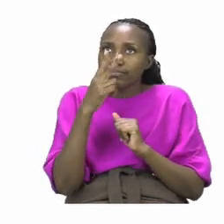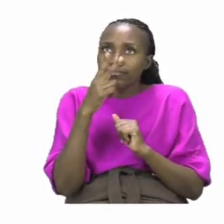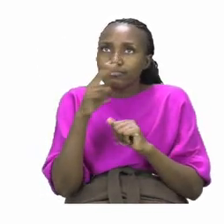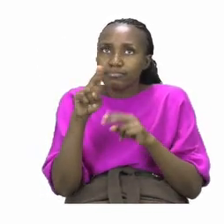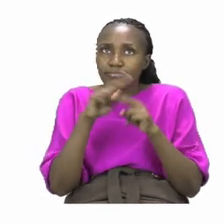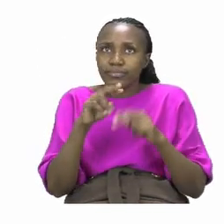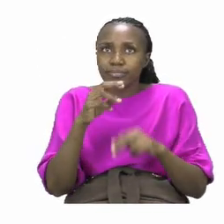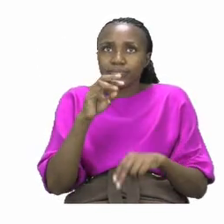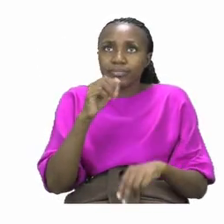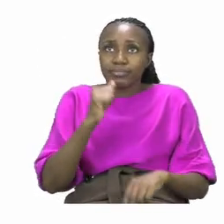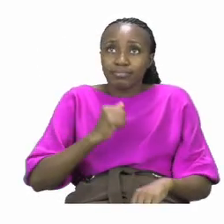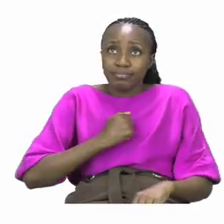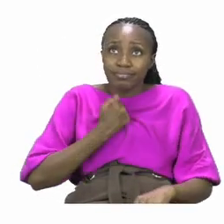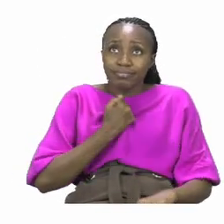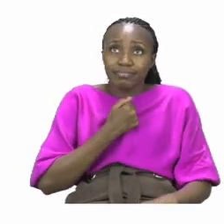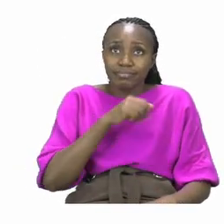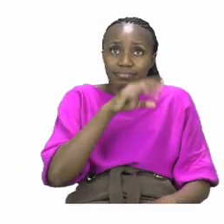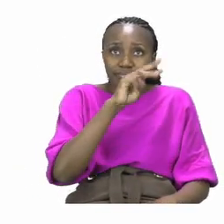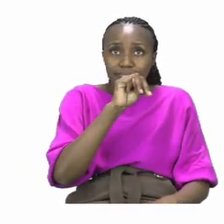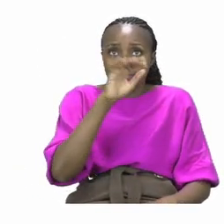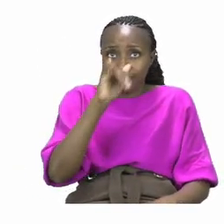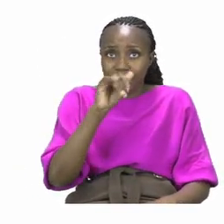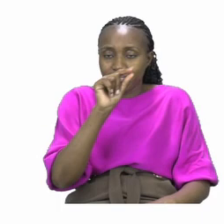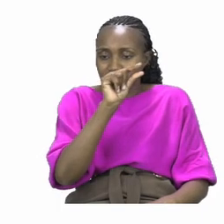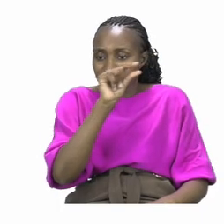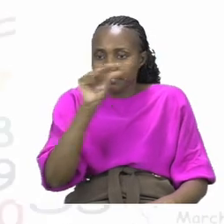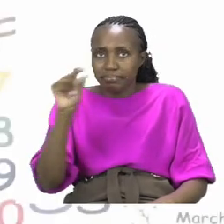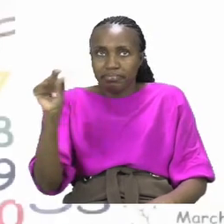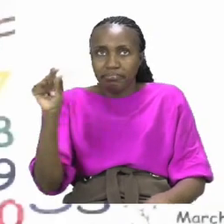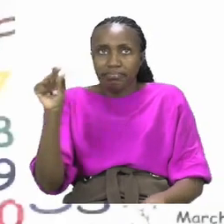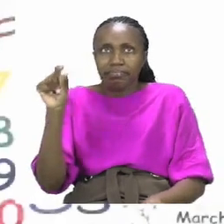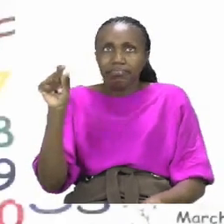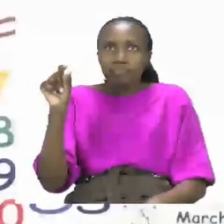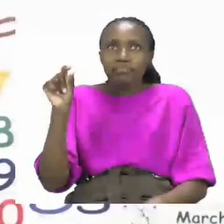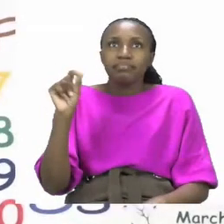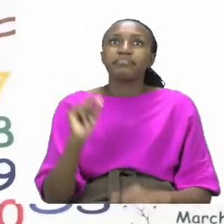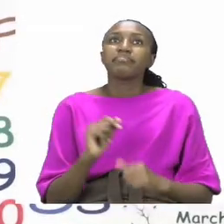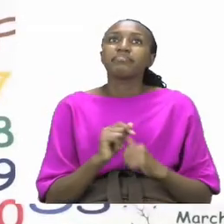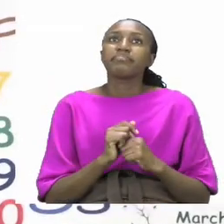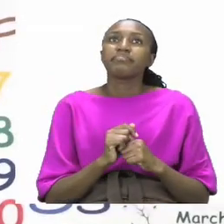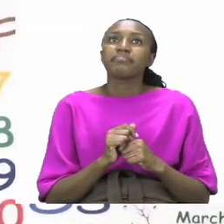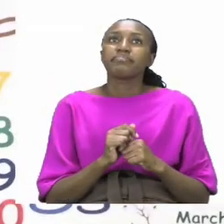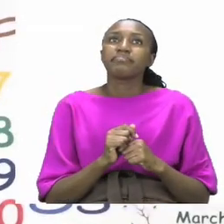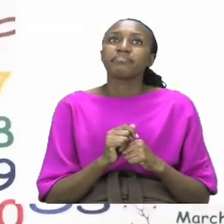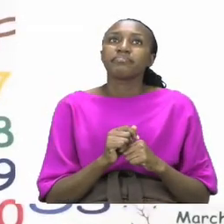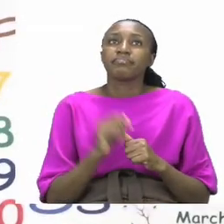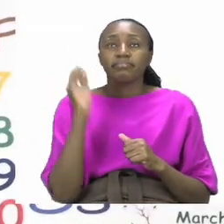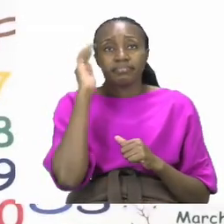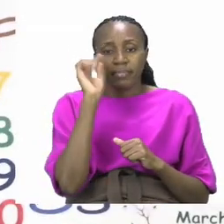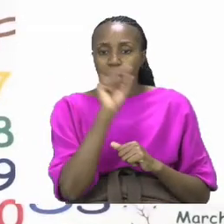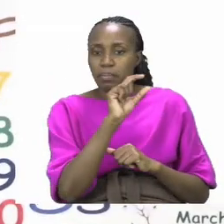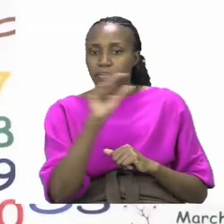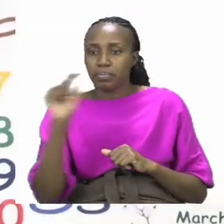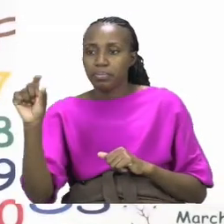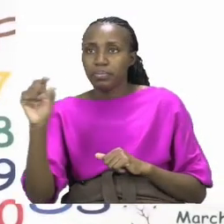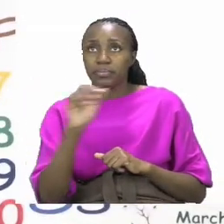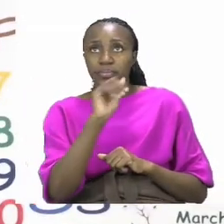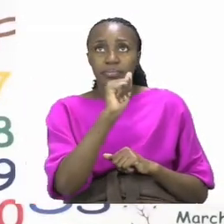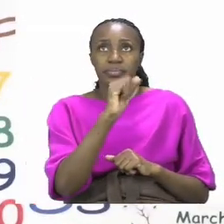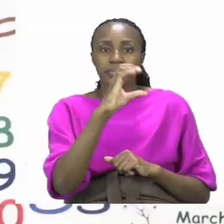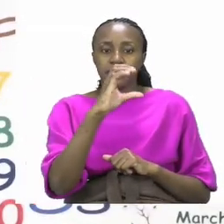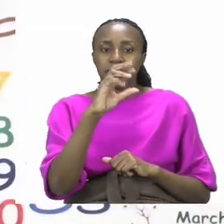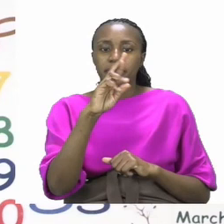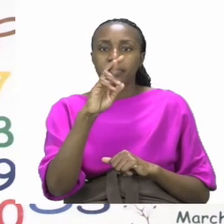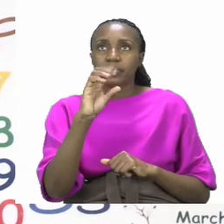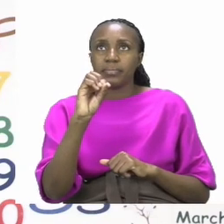Let's take a look at how they have done that. So, we know that going across means from